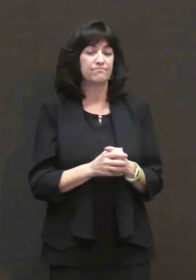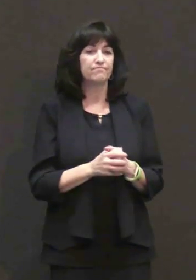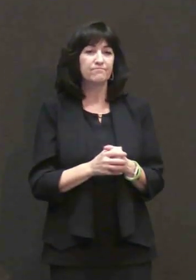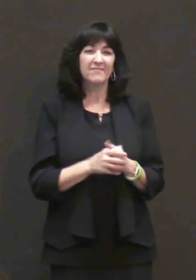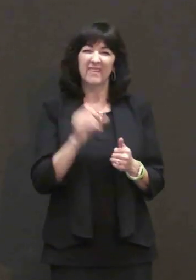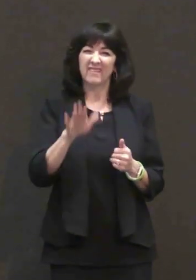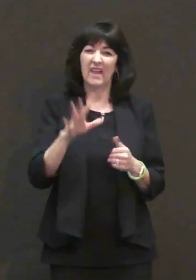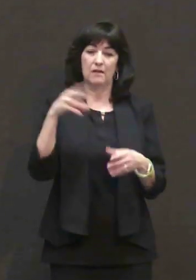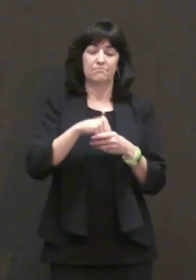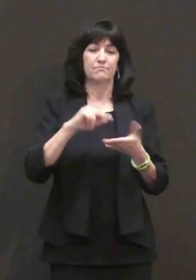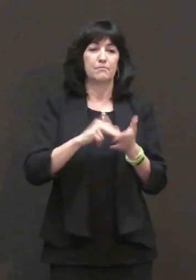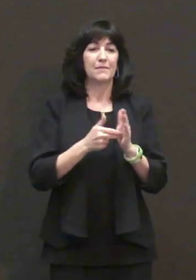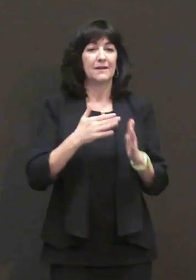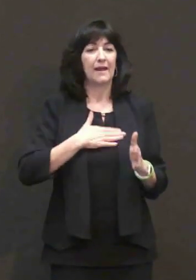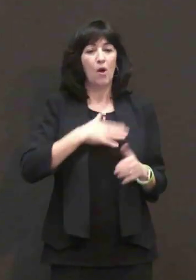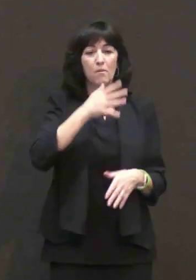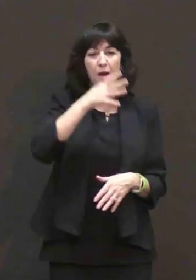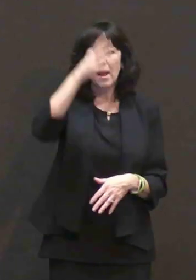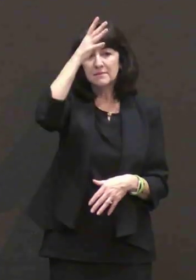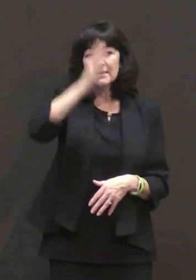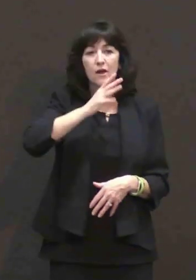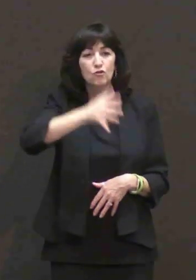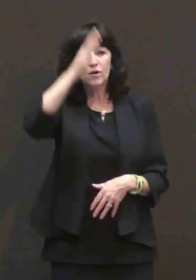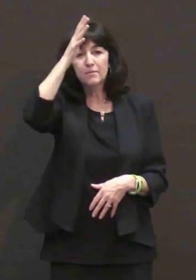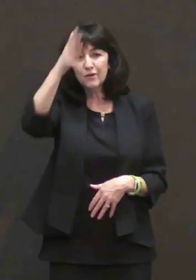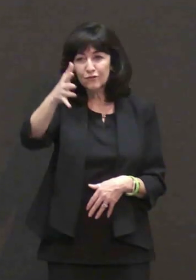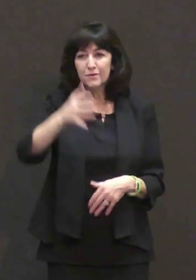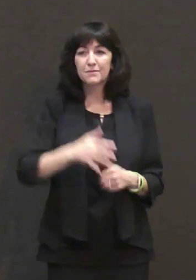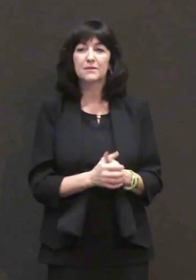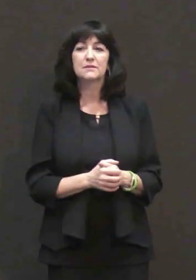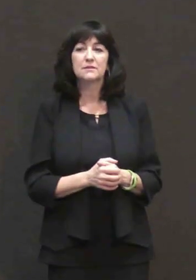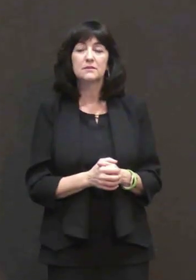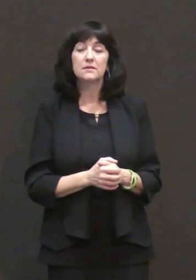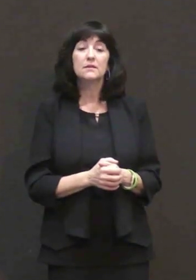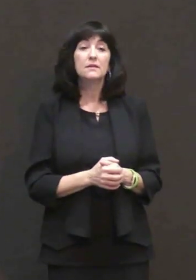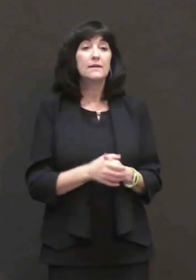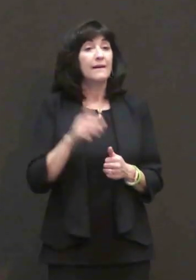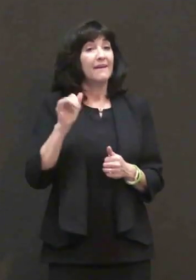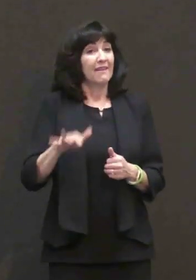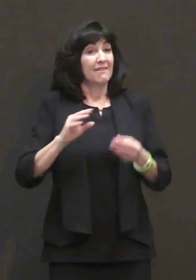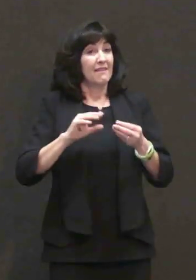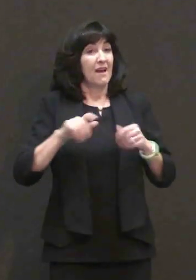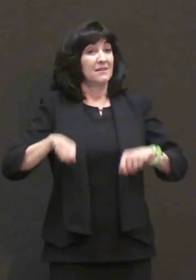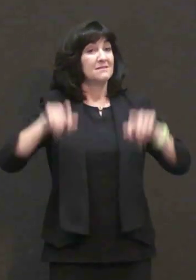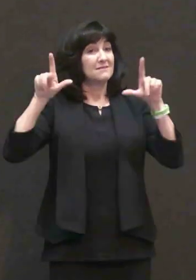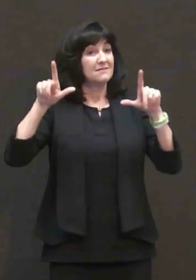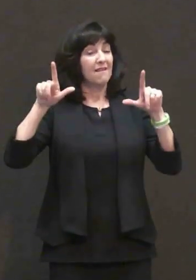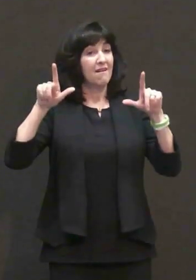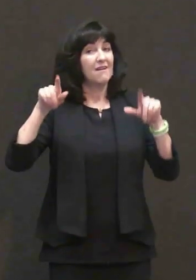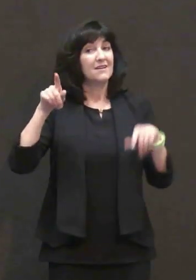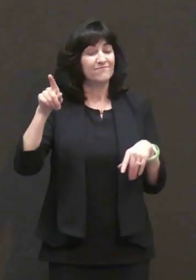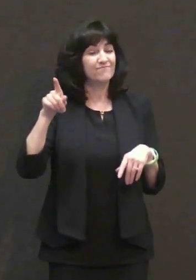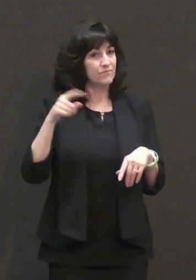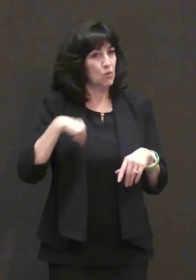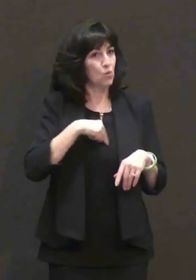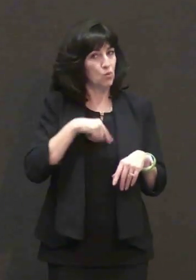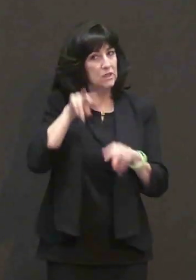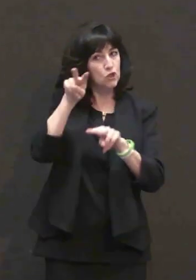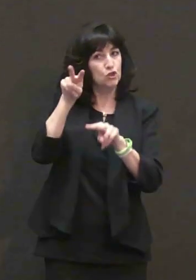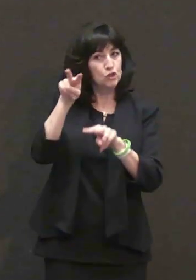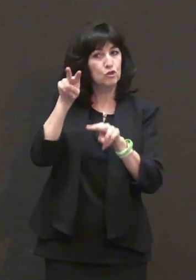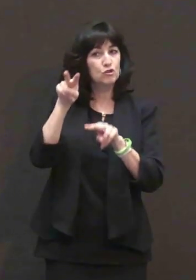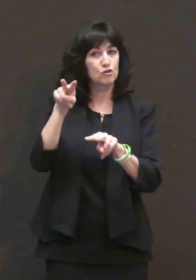granddads. And so the next slide is something that we really pay attention to. The graph, if you